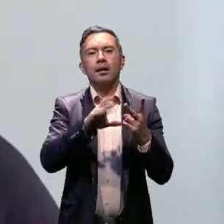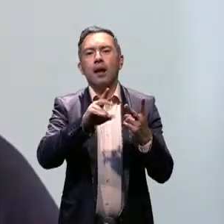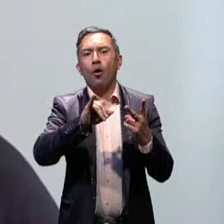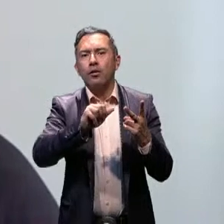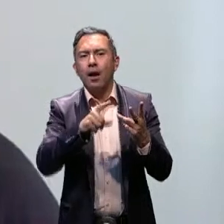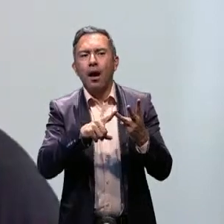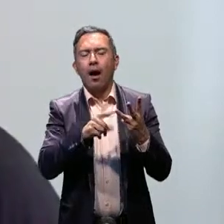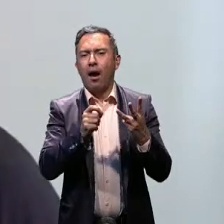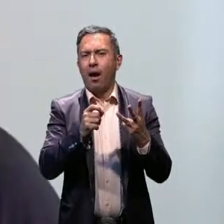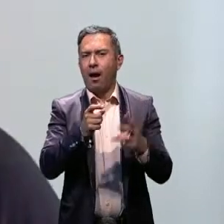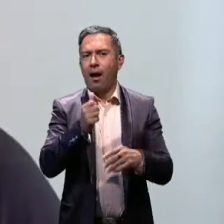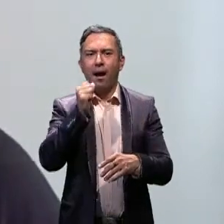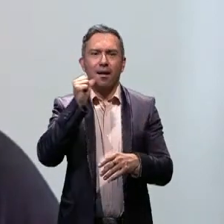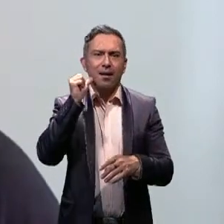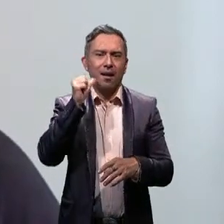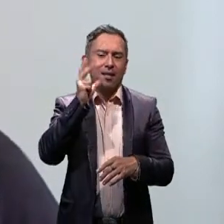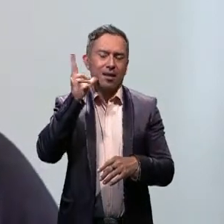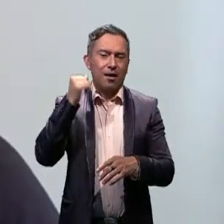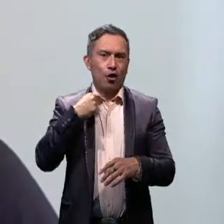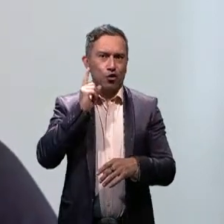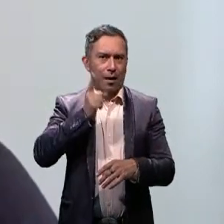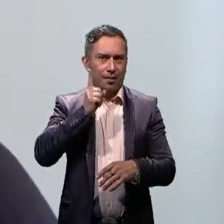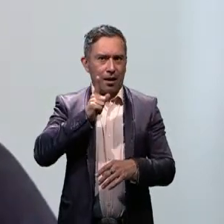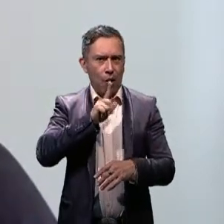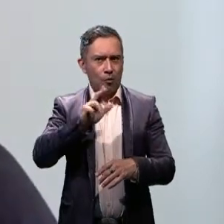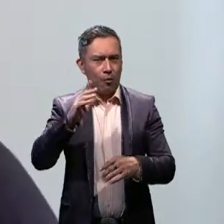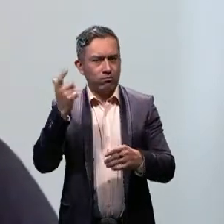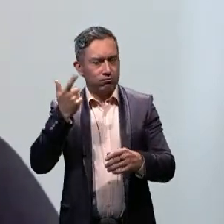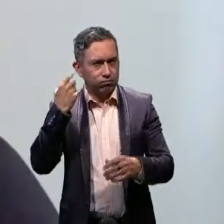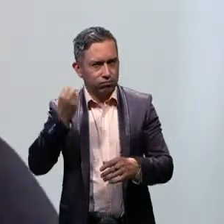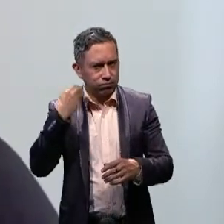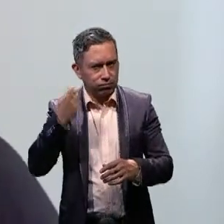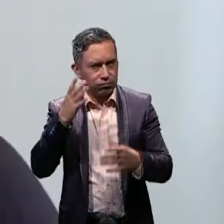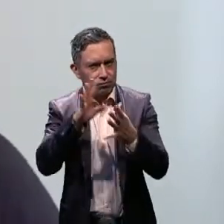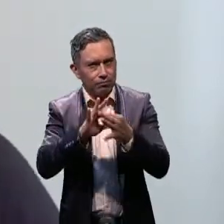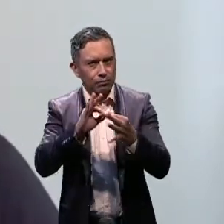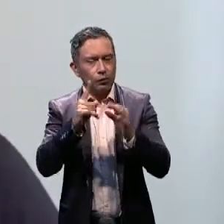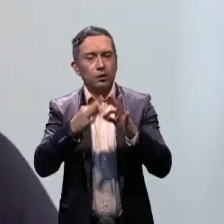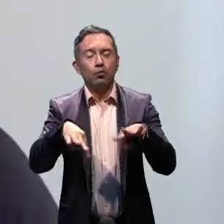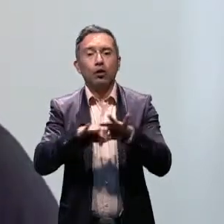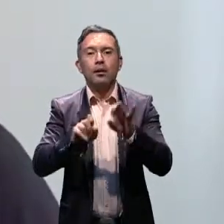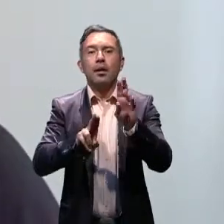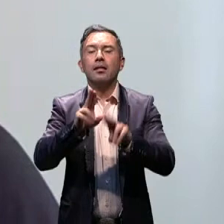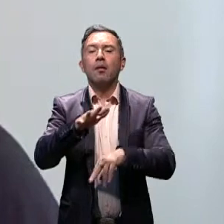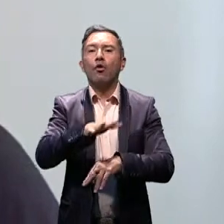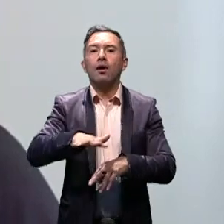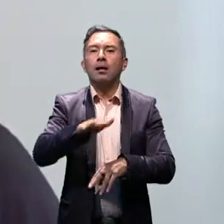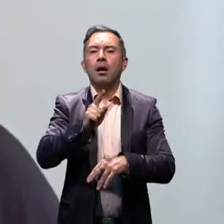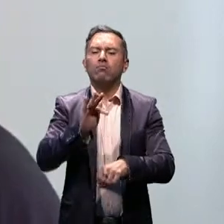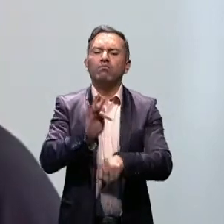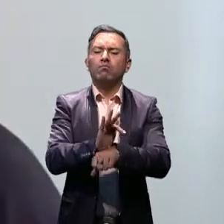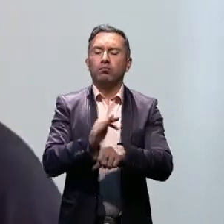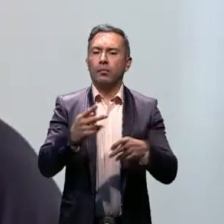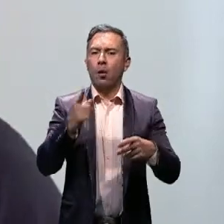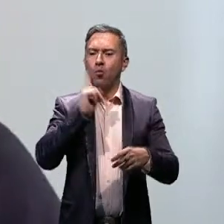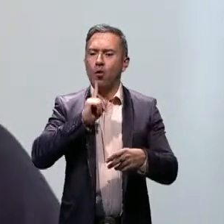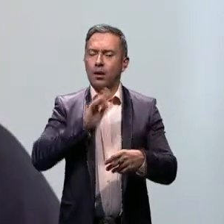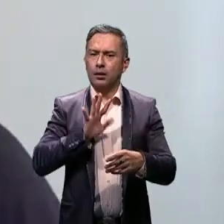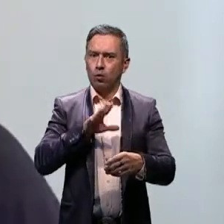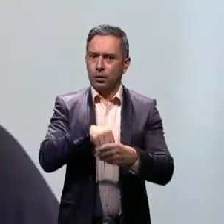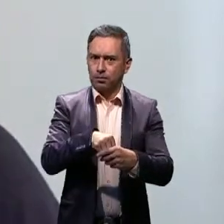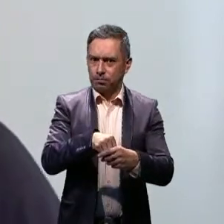and Claudia also mentioned it. We need to promote a democracy that is inclusive in